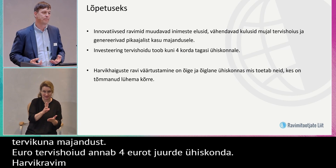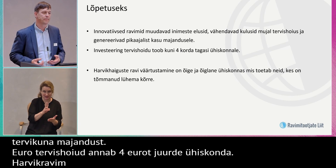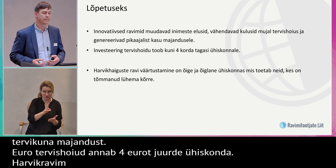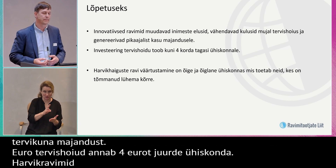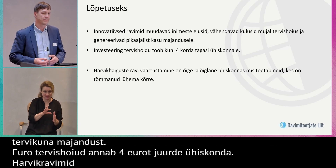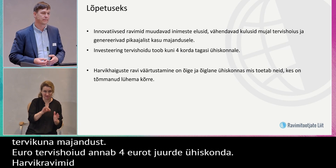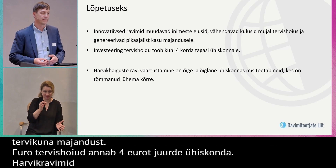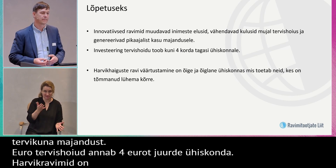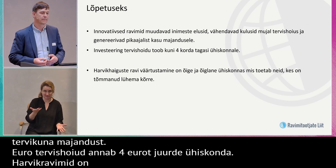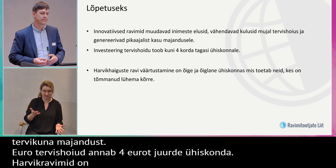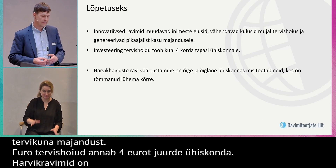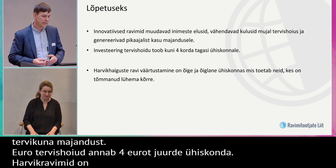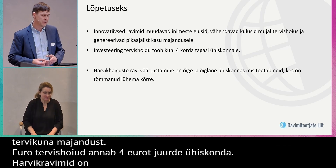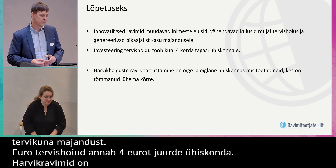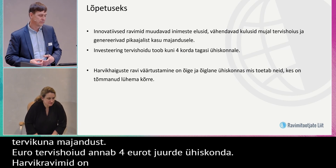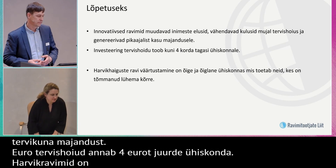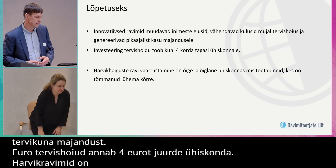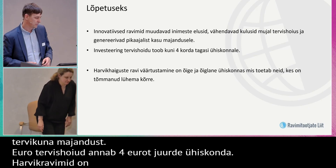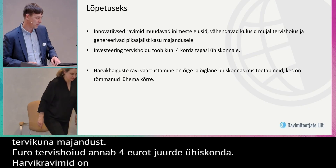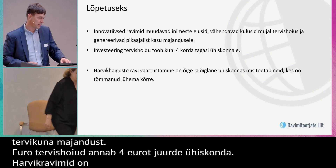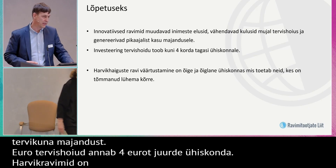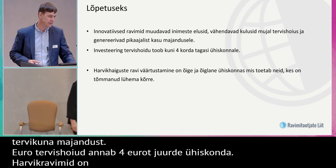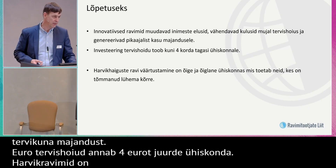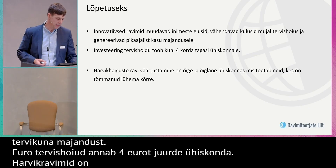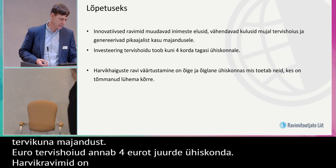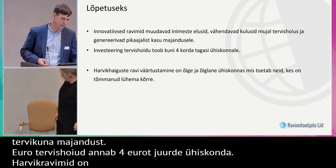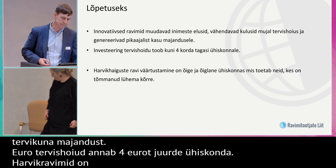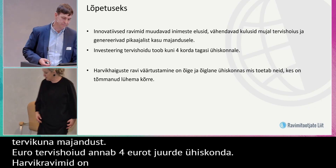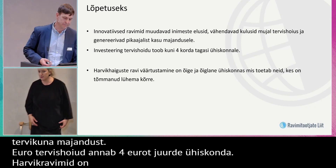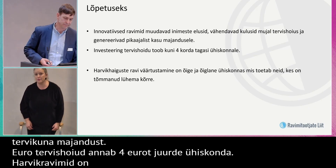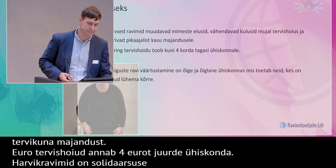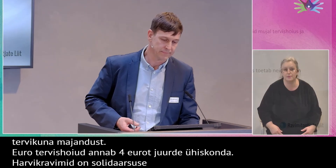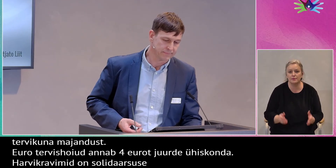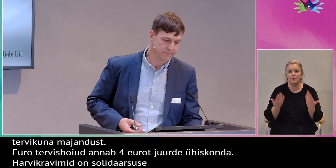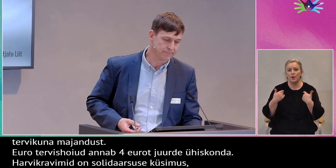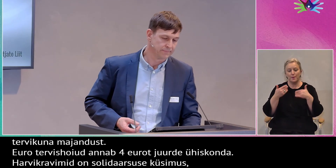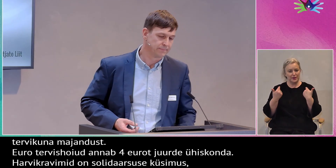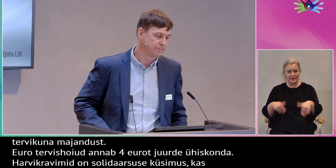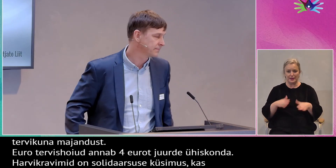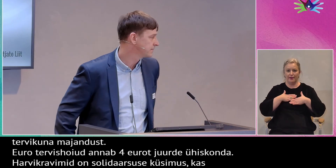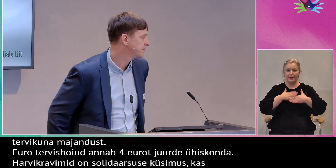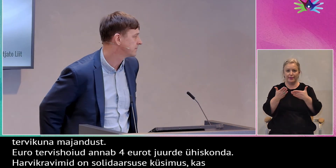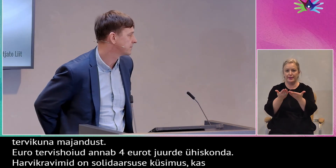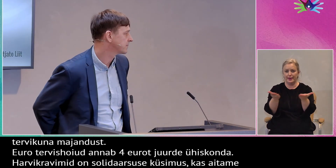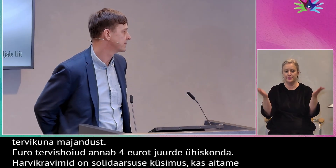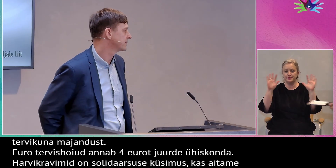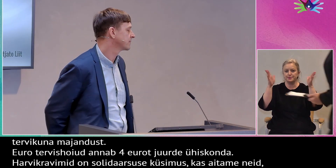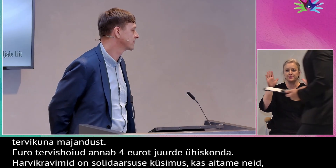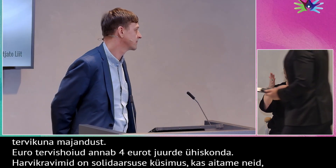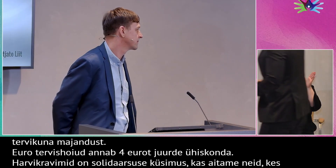treatment of rare disease is a matter of justice in a society. Thank